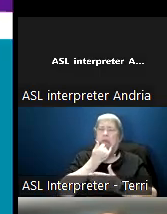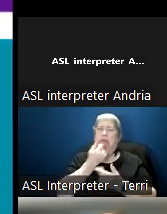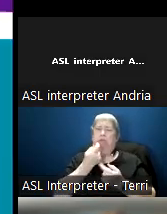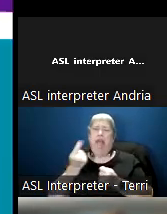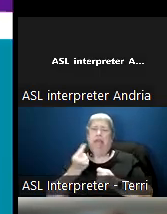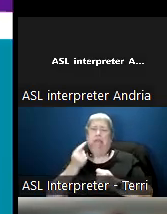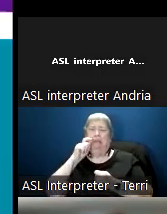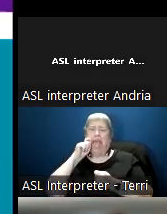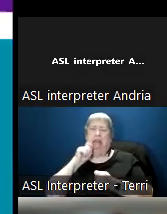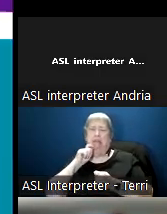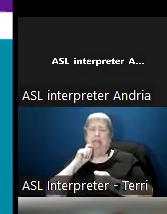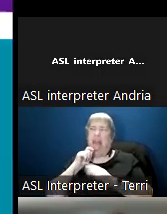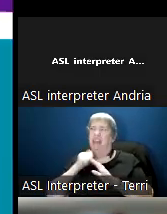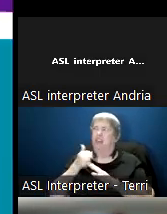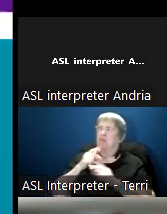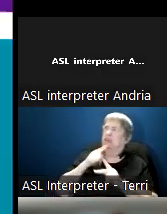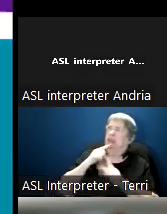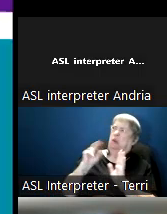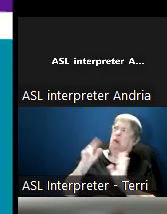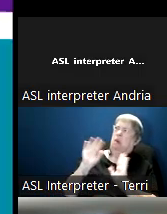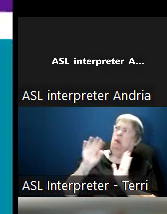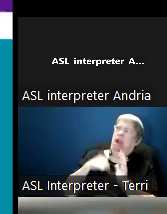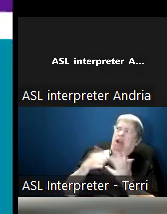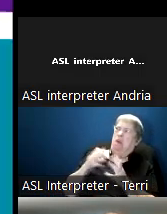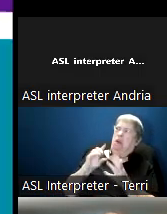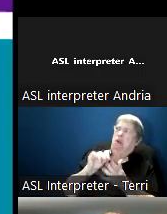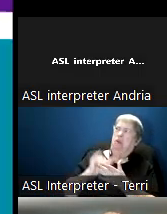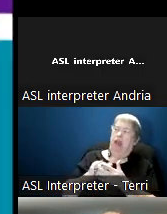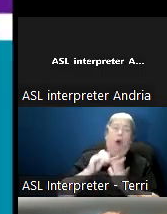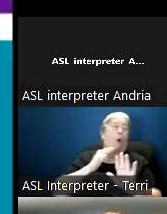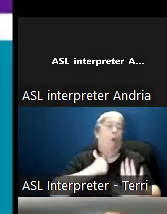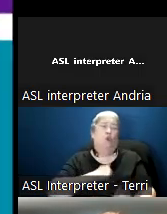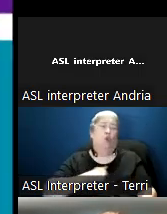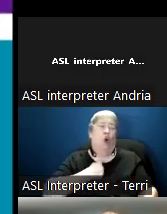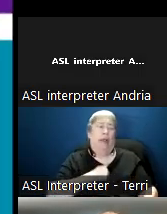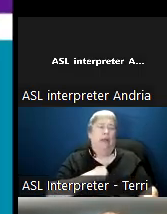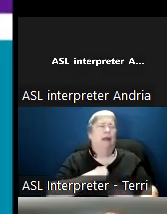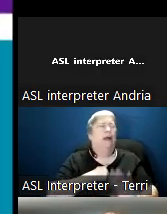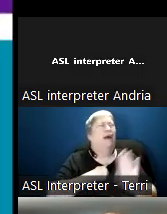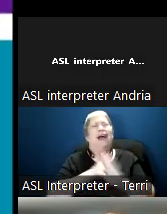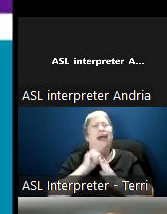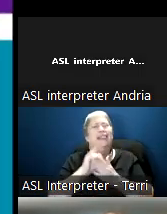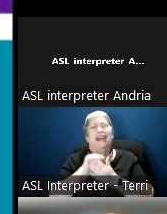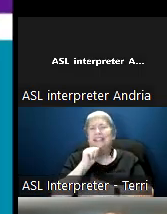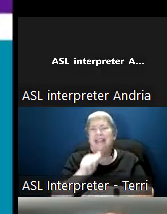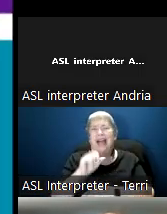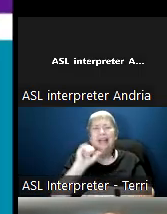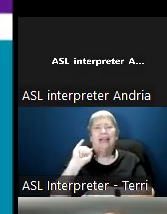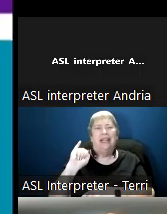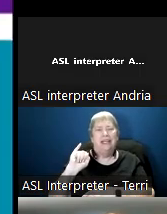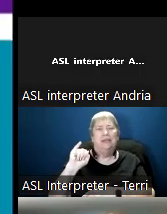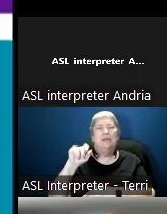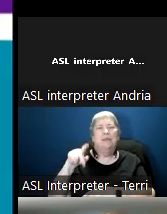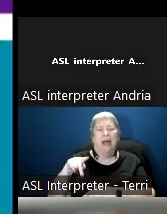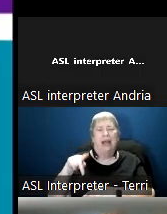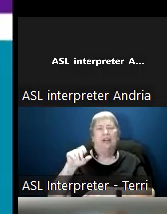like, ooh, God, no. And they're like, oh God, I'm sorry. That is not intimate partner sexual violence. It is when the person does not stop